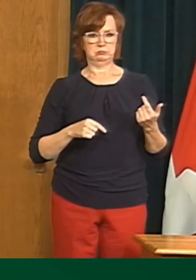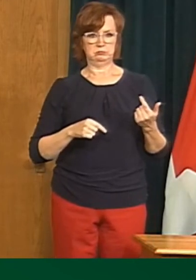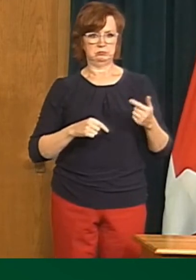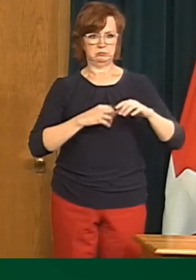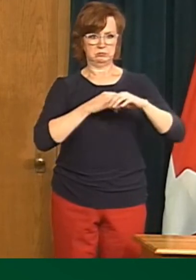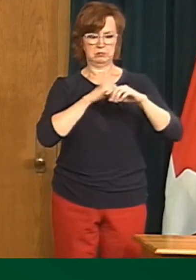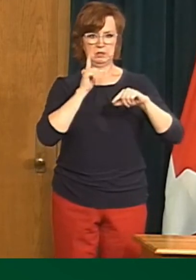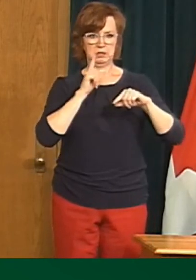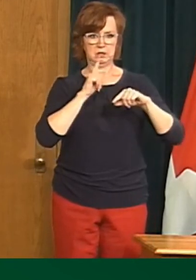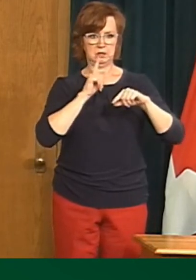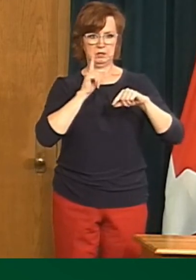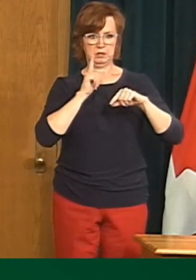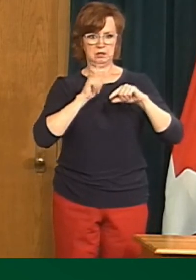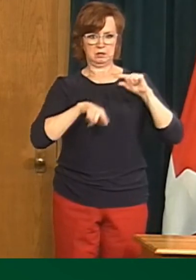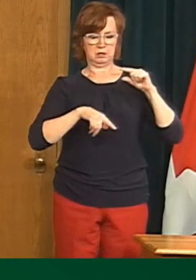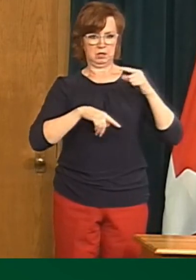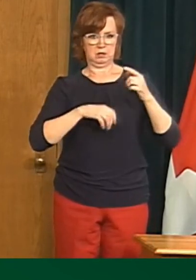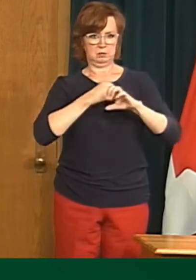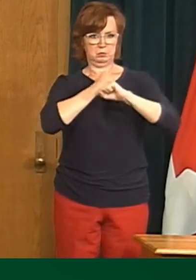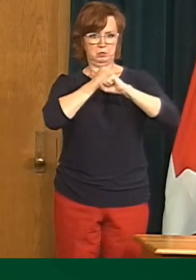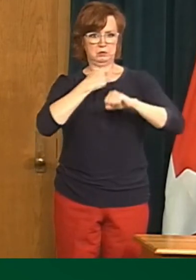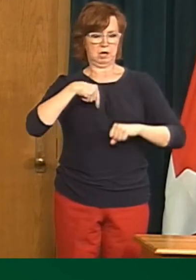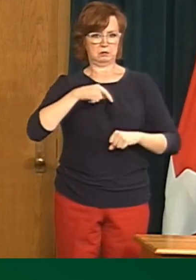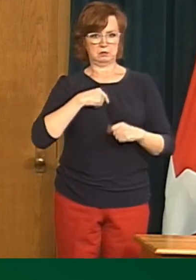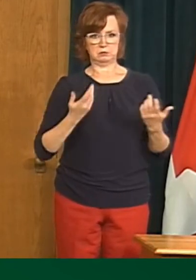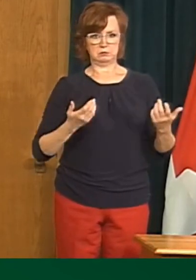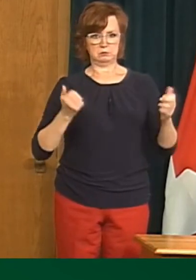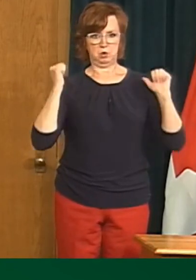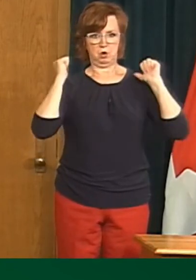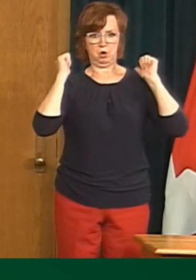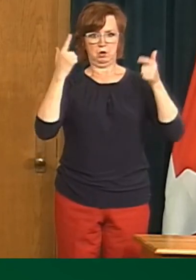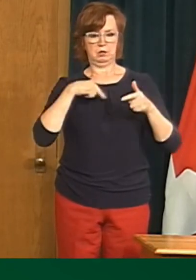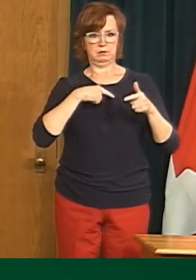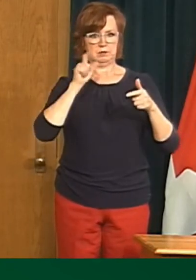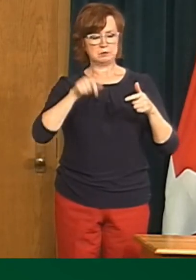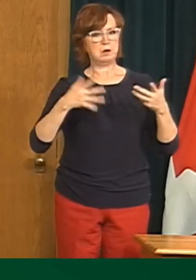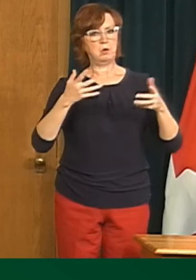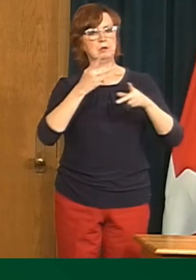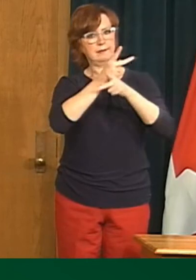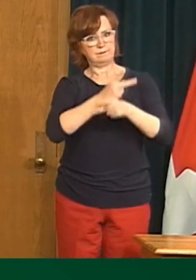protect the health of individuals. Everybody needs to take precautions.